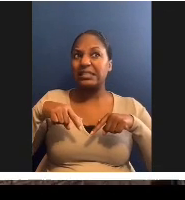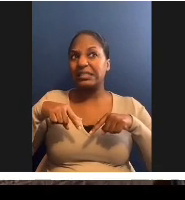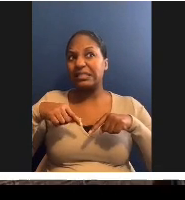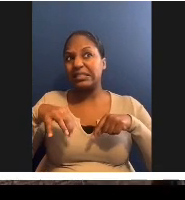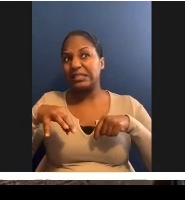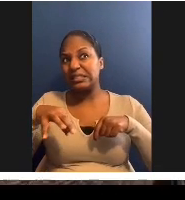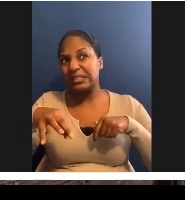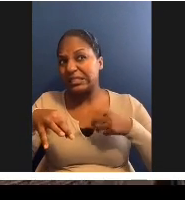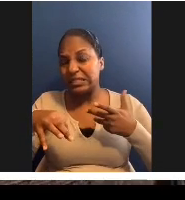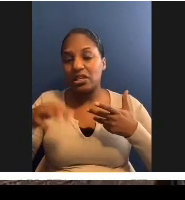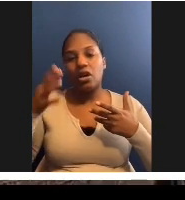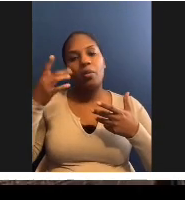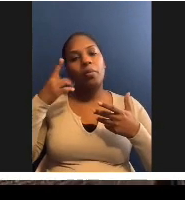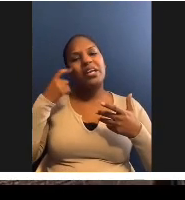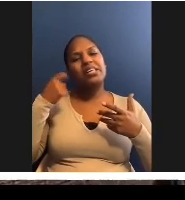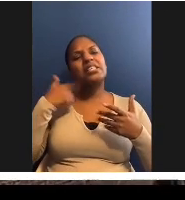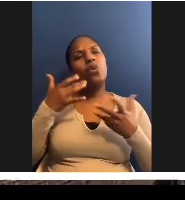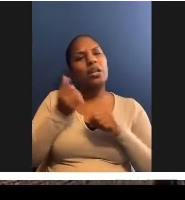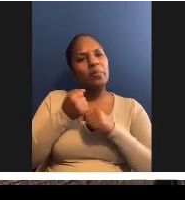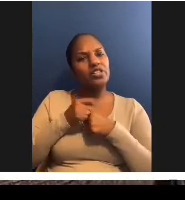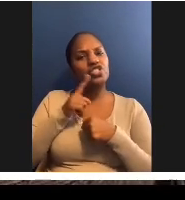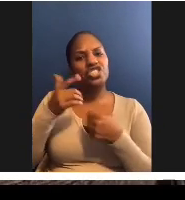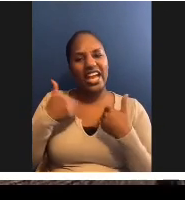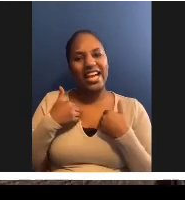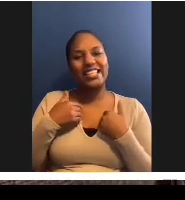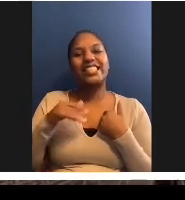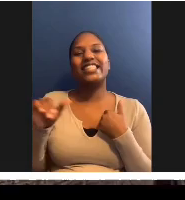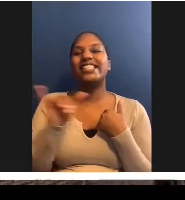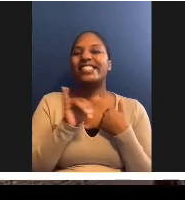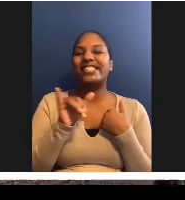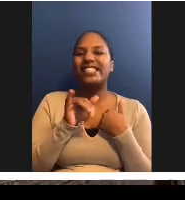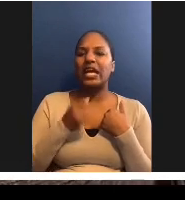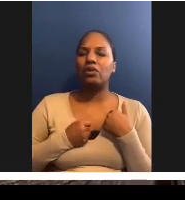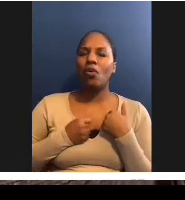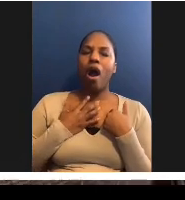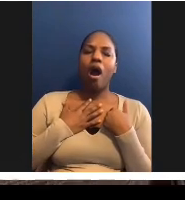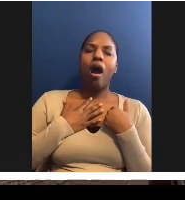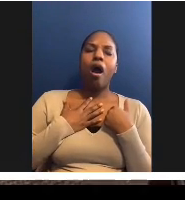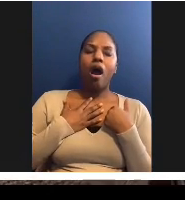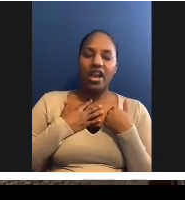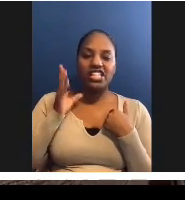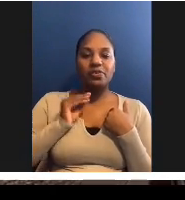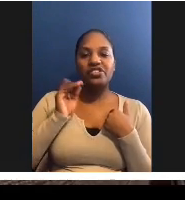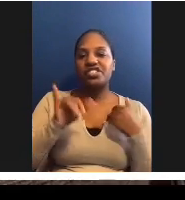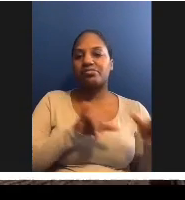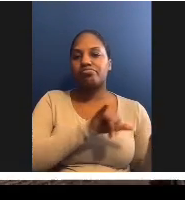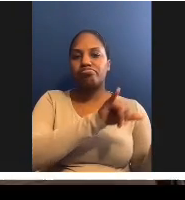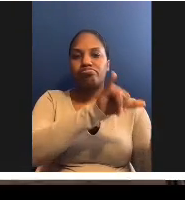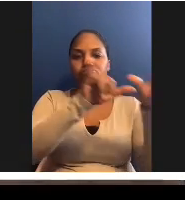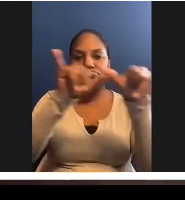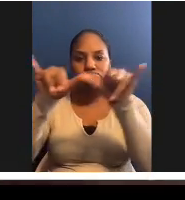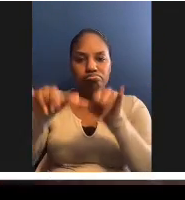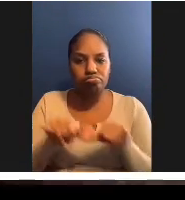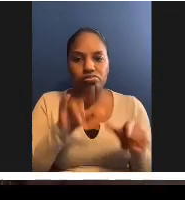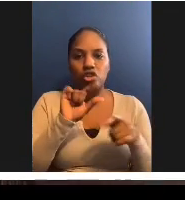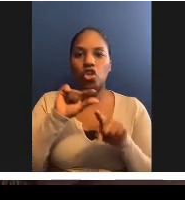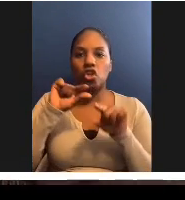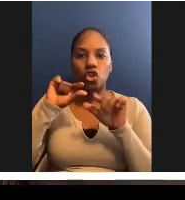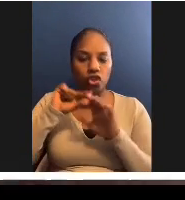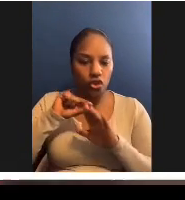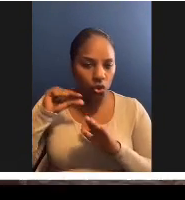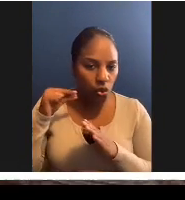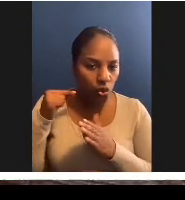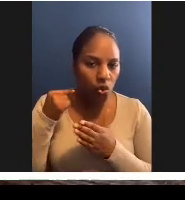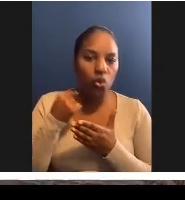because I needed to make sure that she had the same fulfilling experience that everyone else in the group had. And I knew how to deliver it to